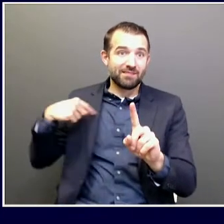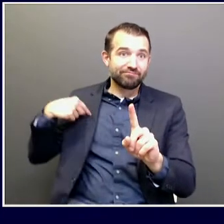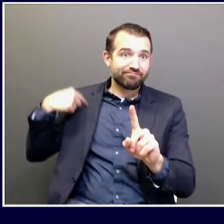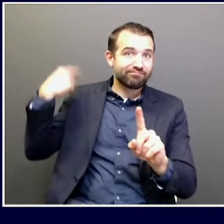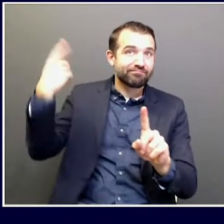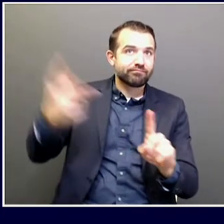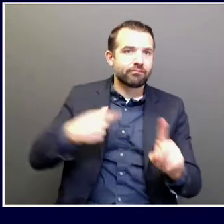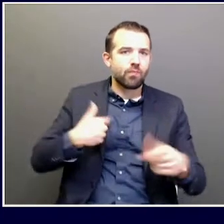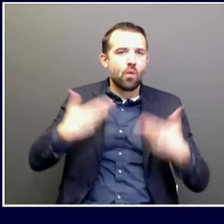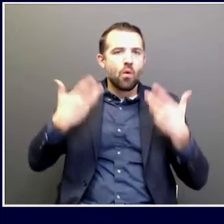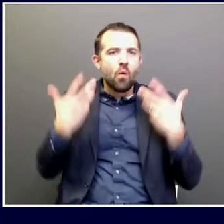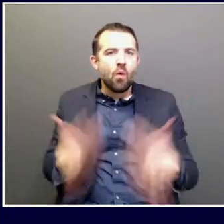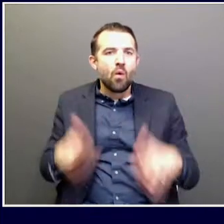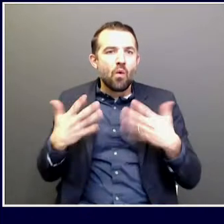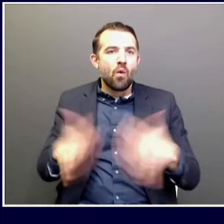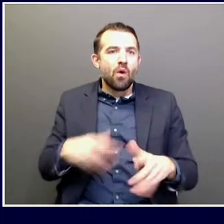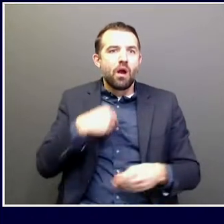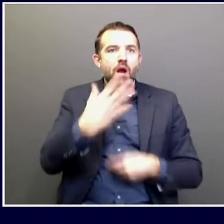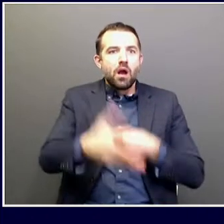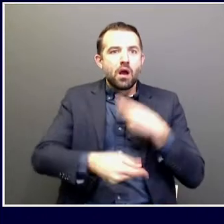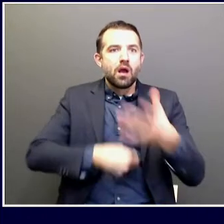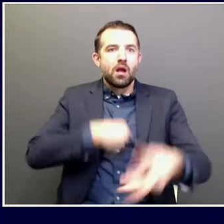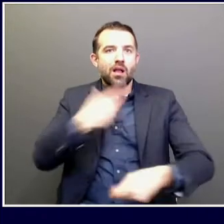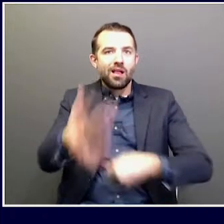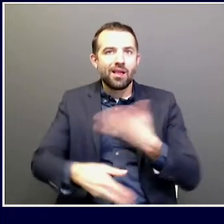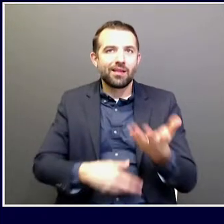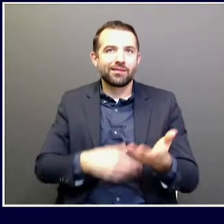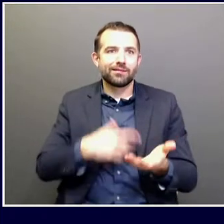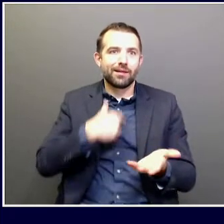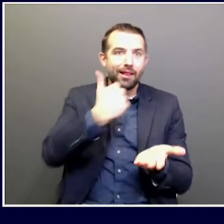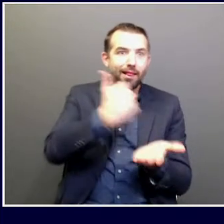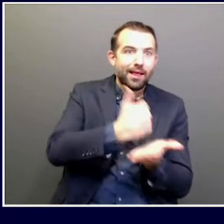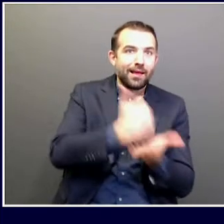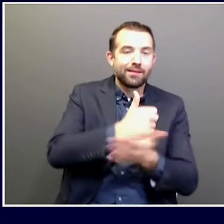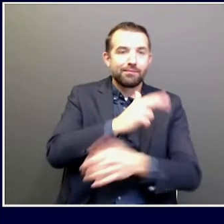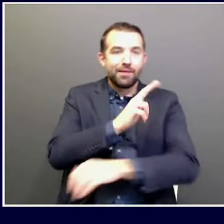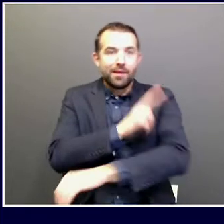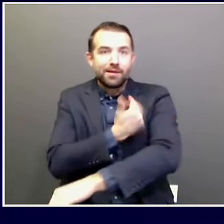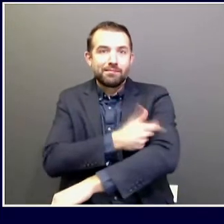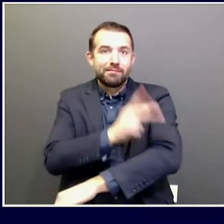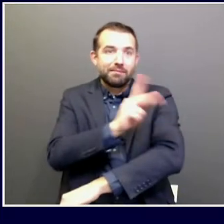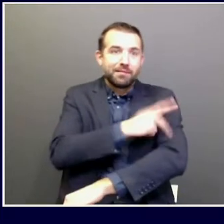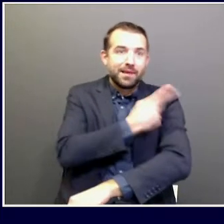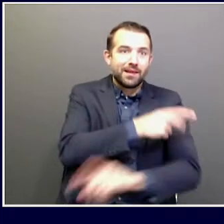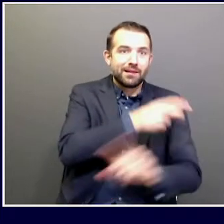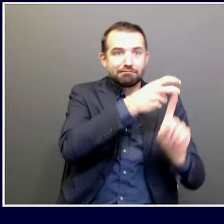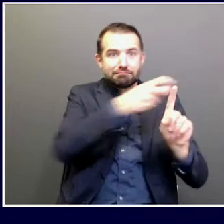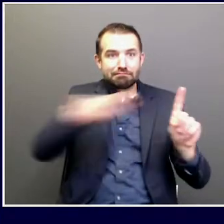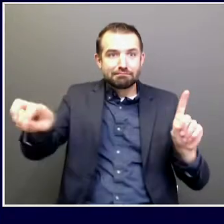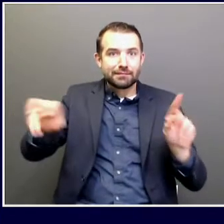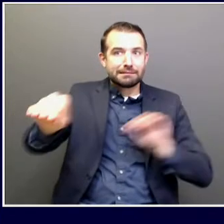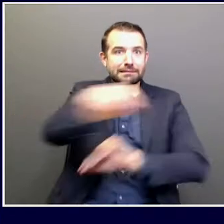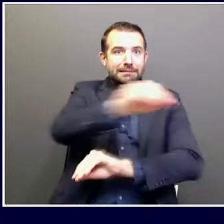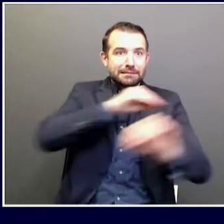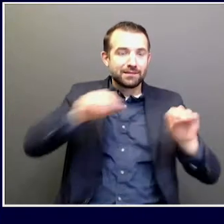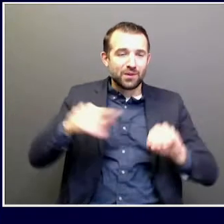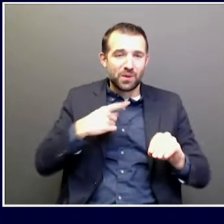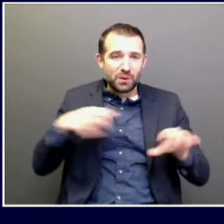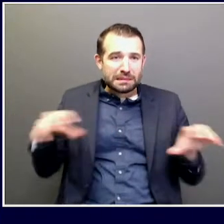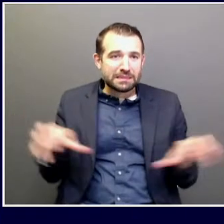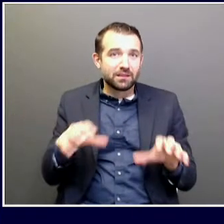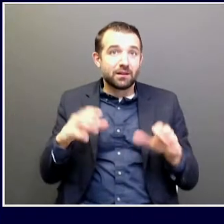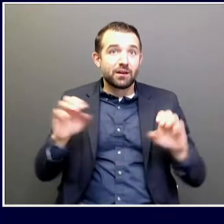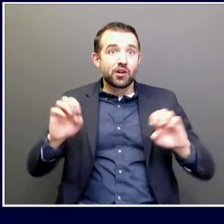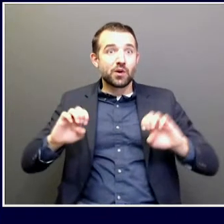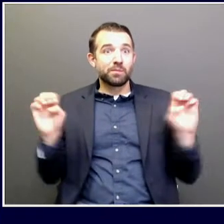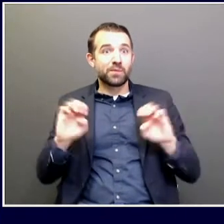additional flexibility to hospitals to move patients, enlisting the Maine Response Emergency Health Volunteer System to